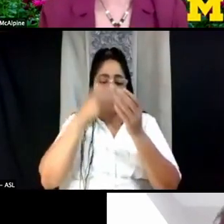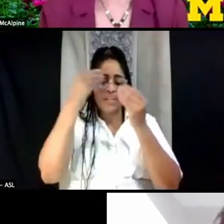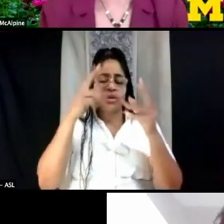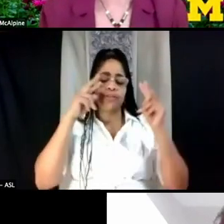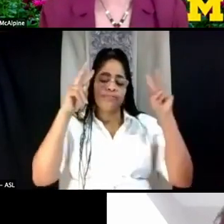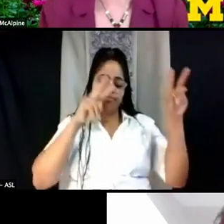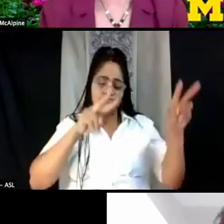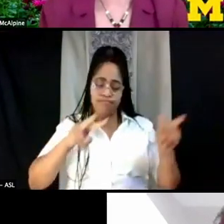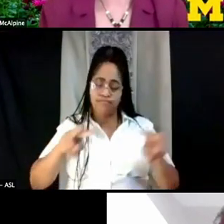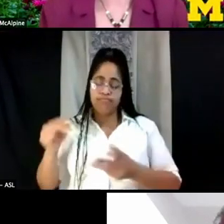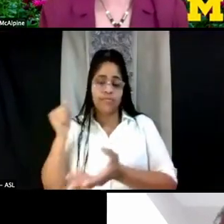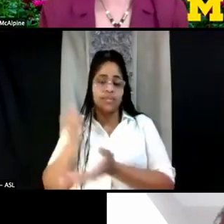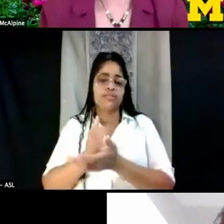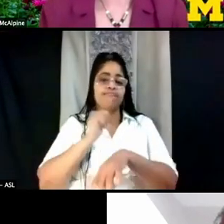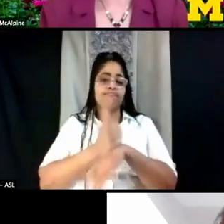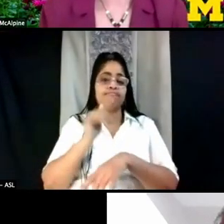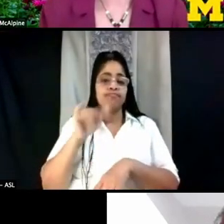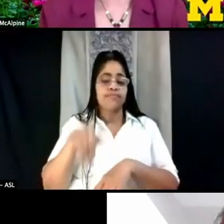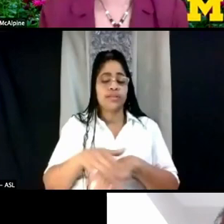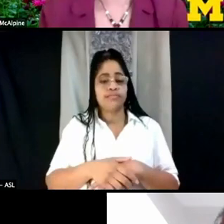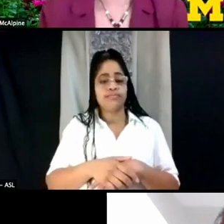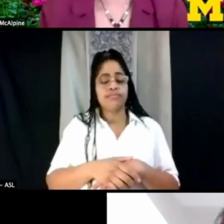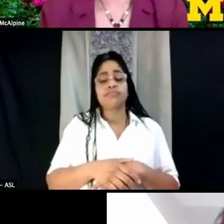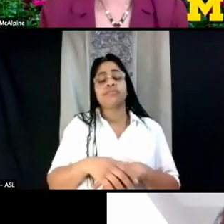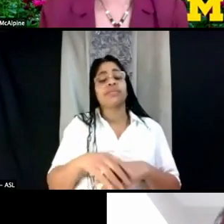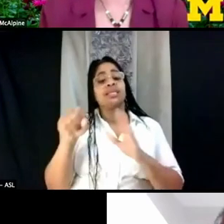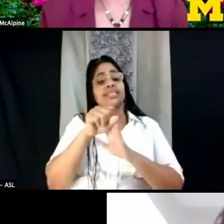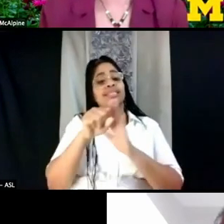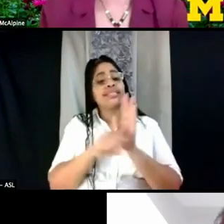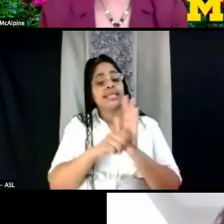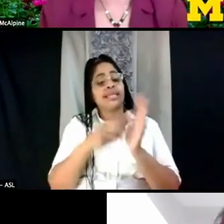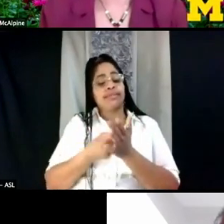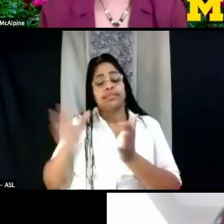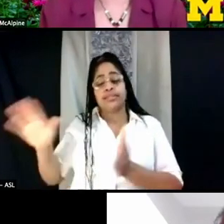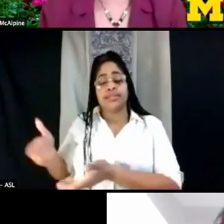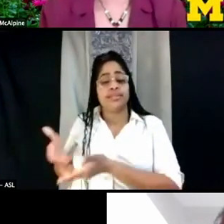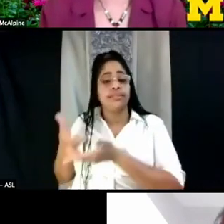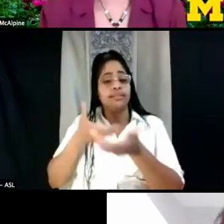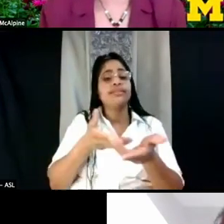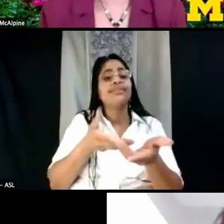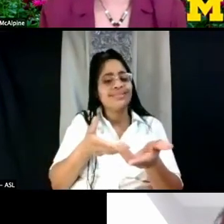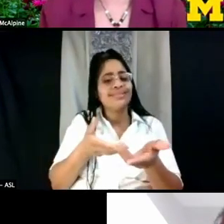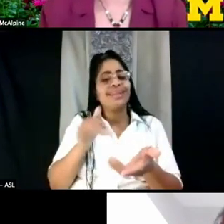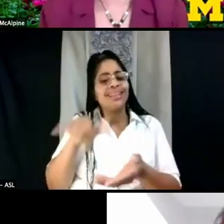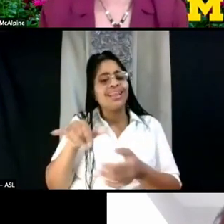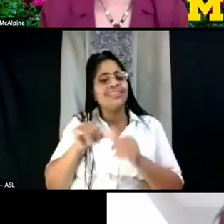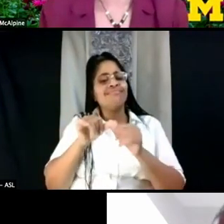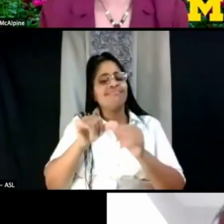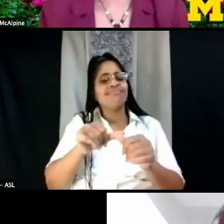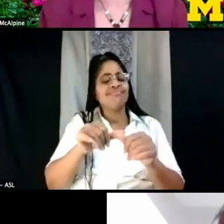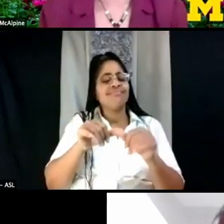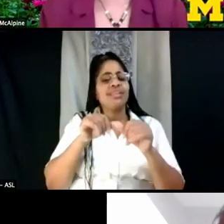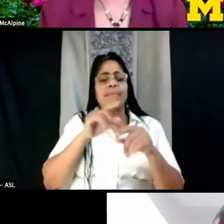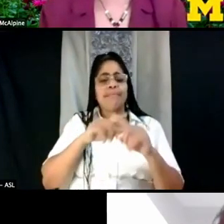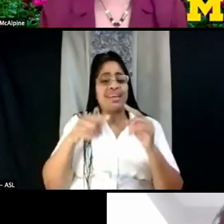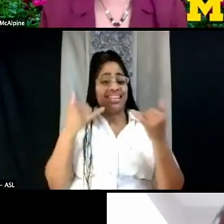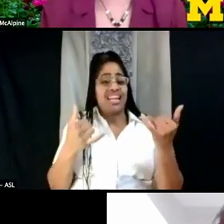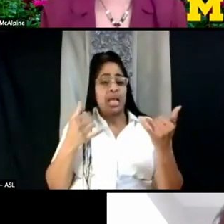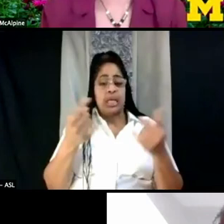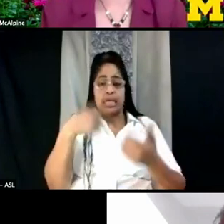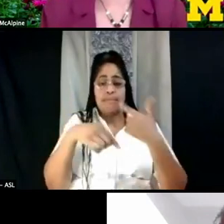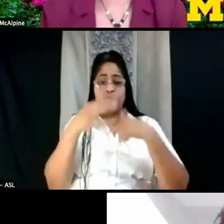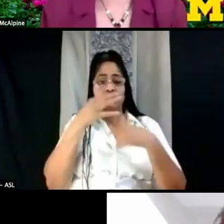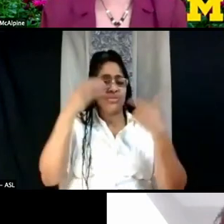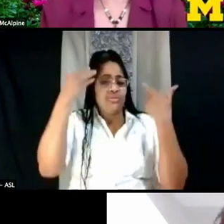State appropriation is another key piece. The state funding did remain steady this year, but here too, we're quite uncertain about what will